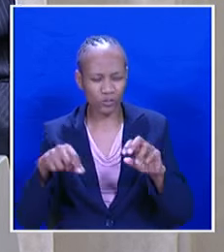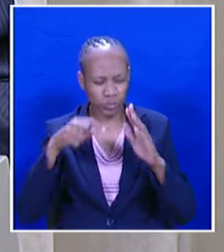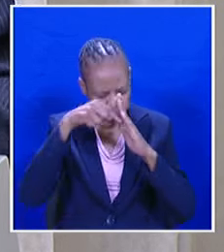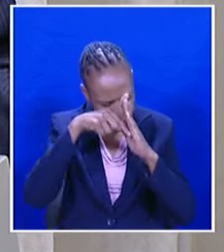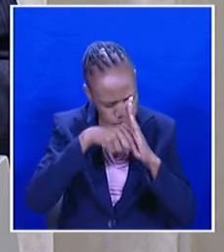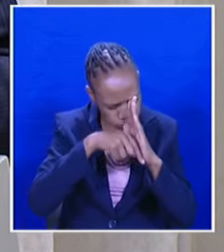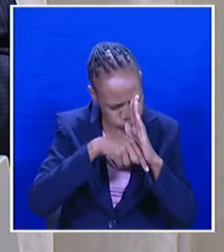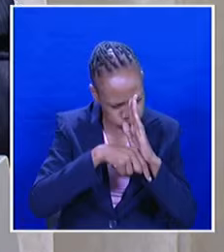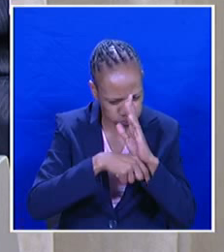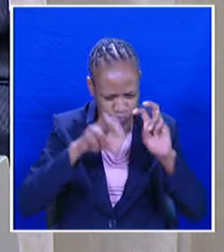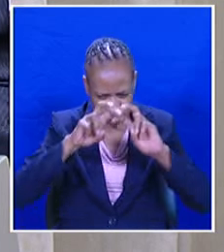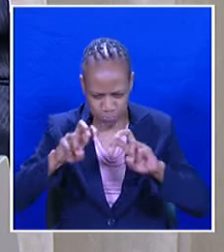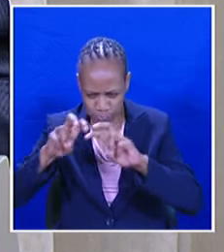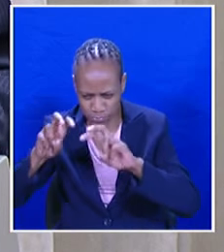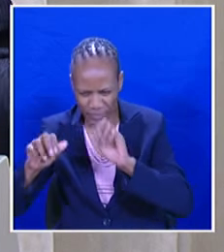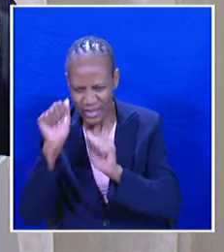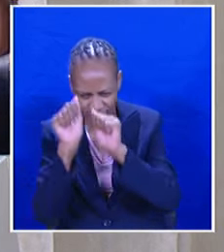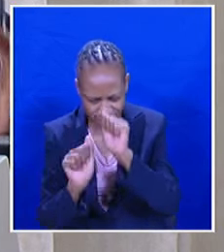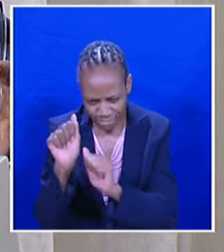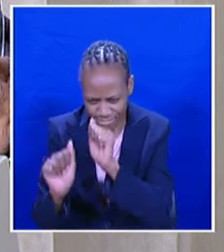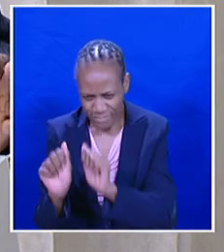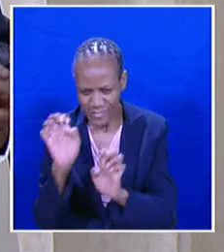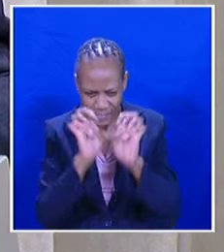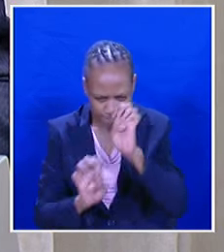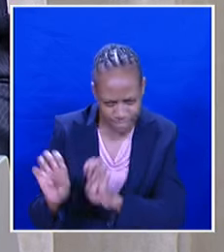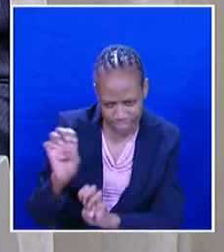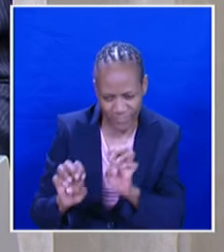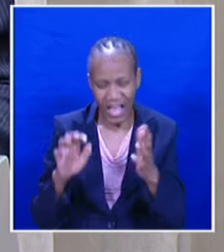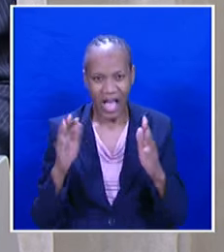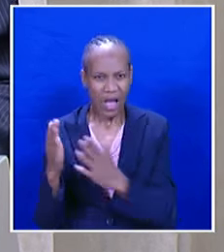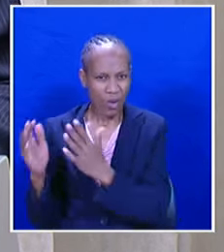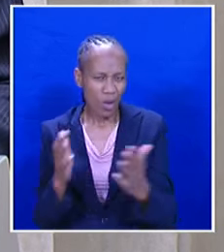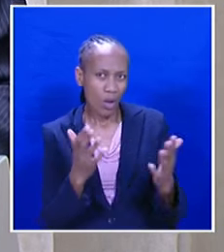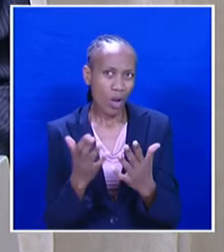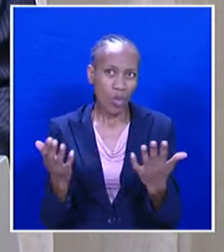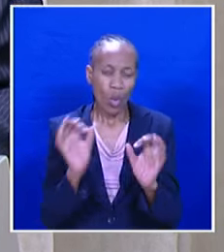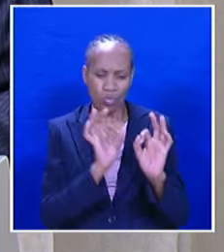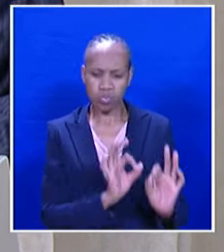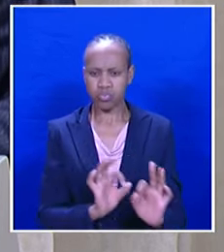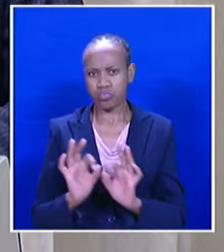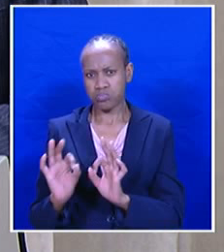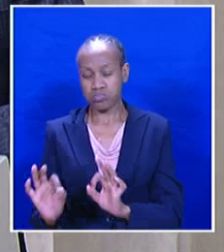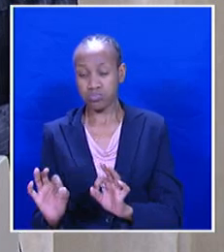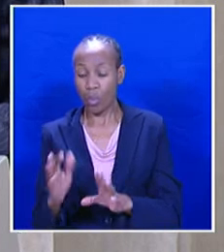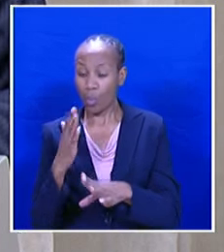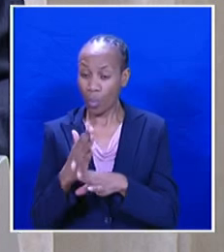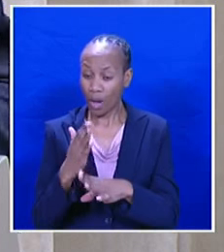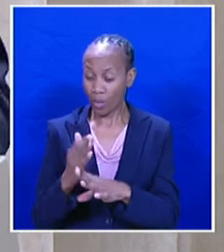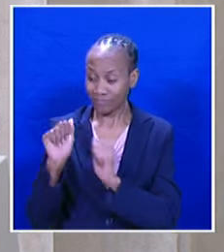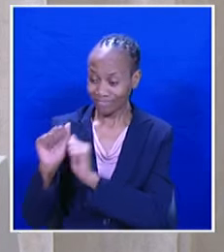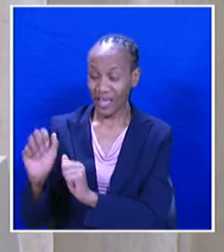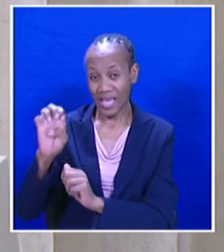as evaluating the efficacy and the effectiveness of the